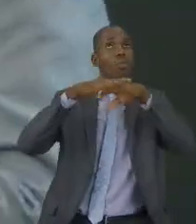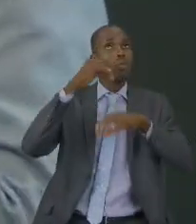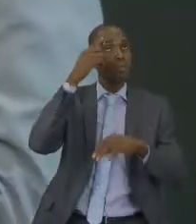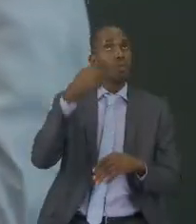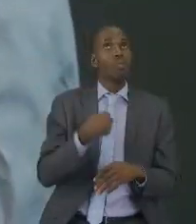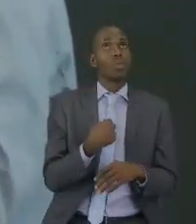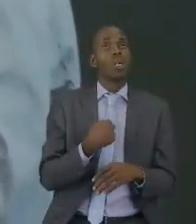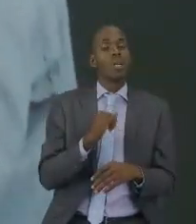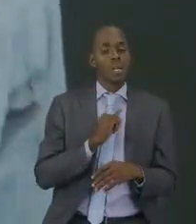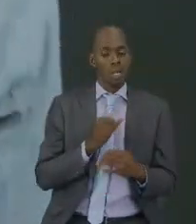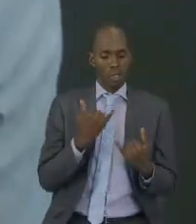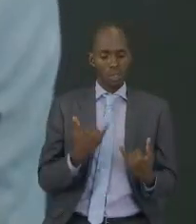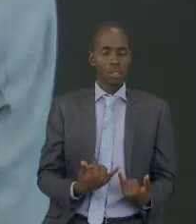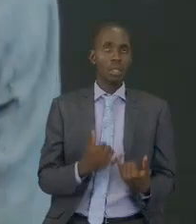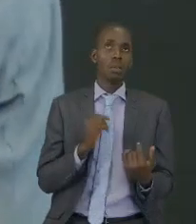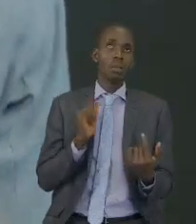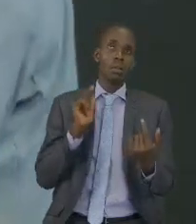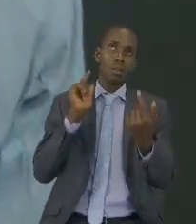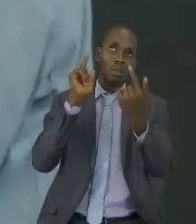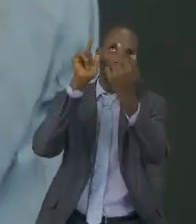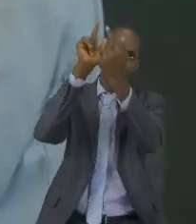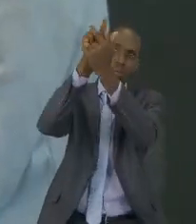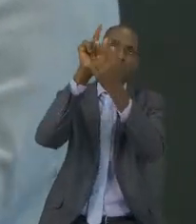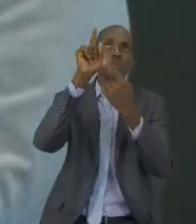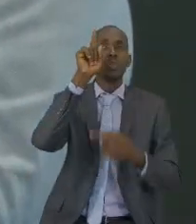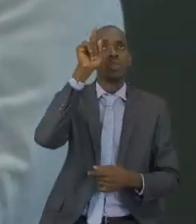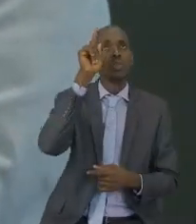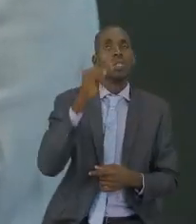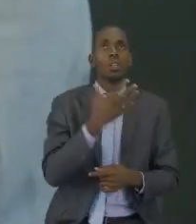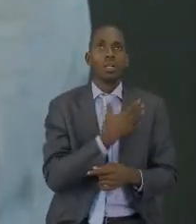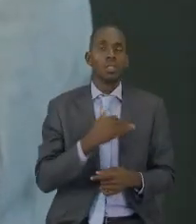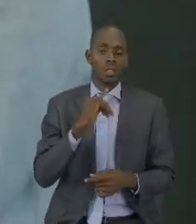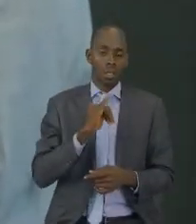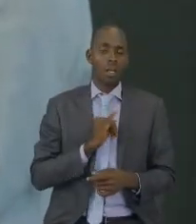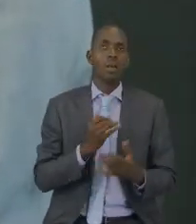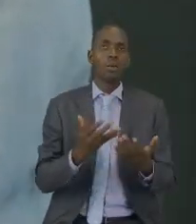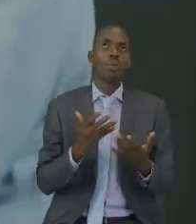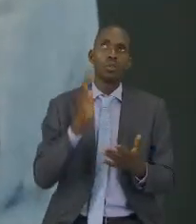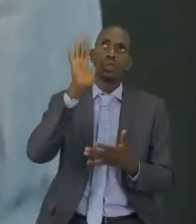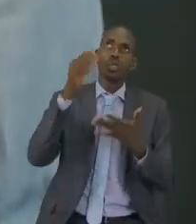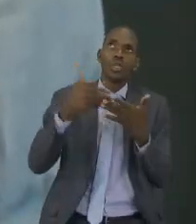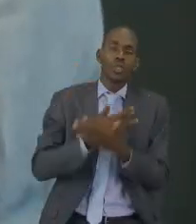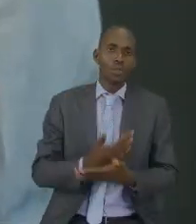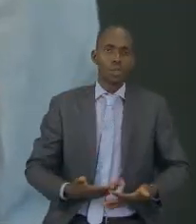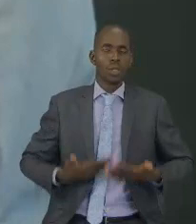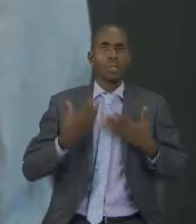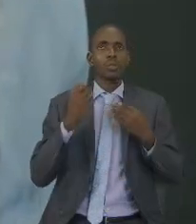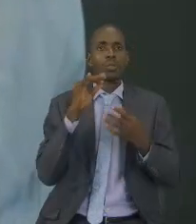I now come unto you, and I want that new life so